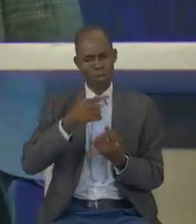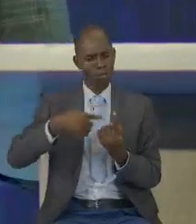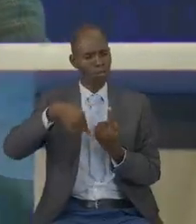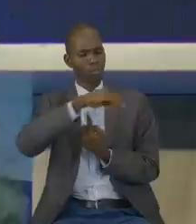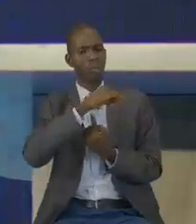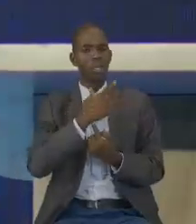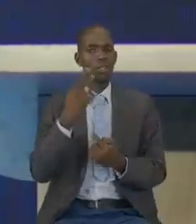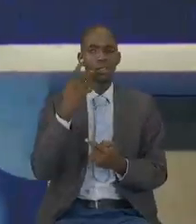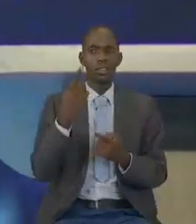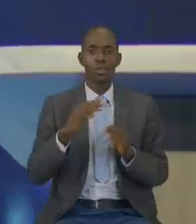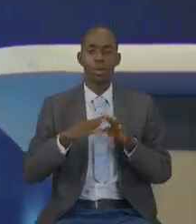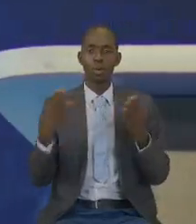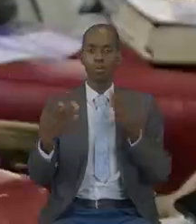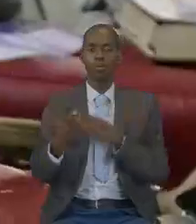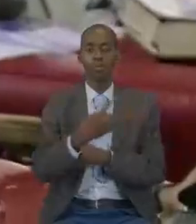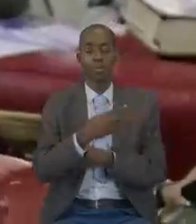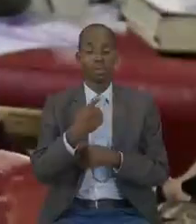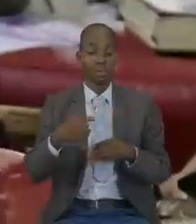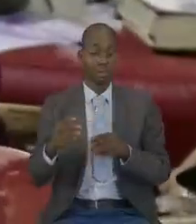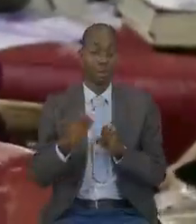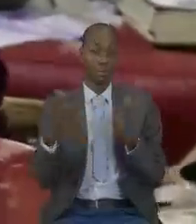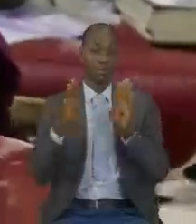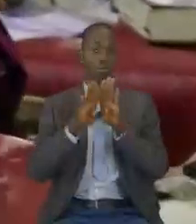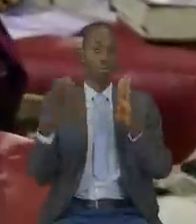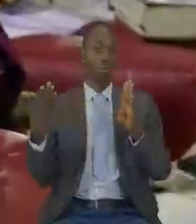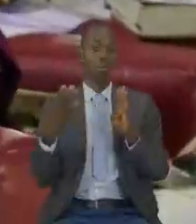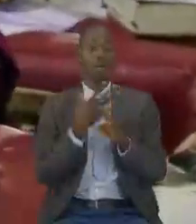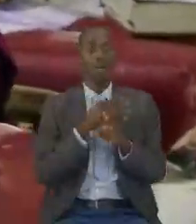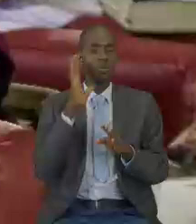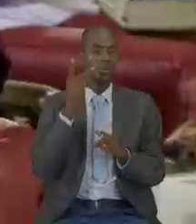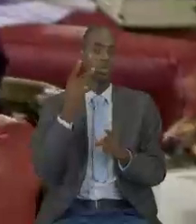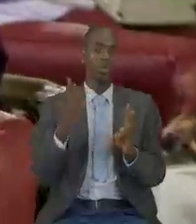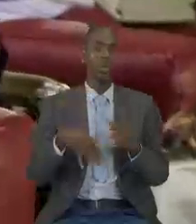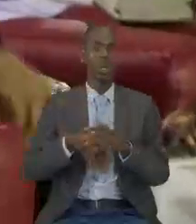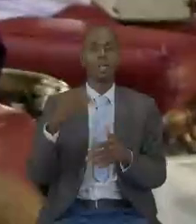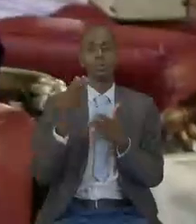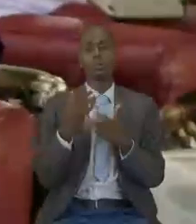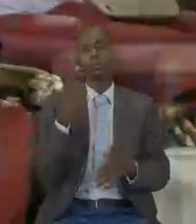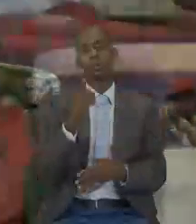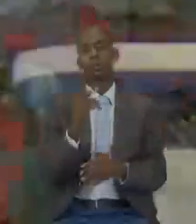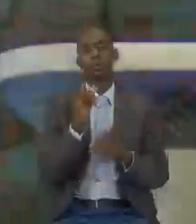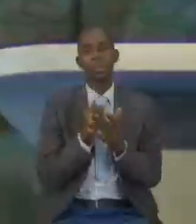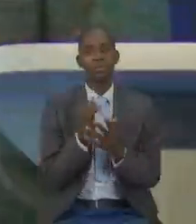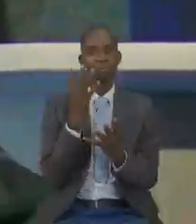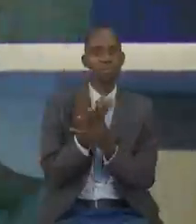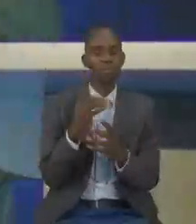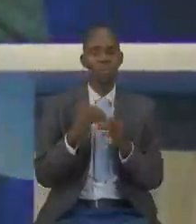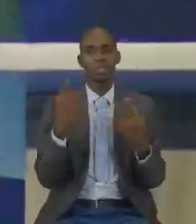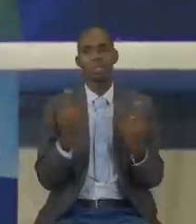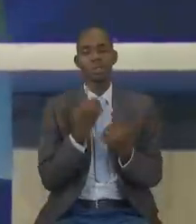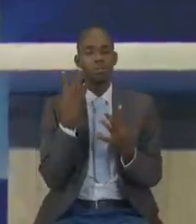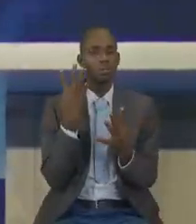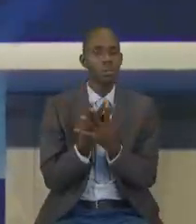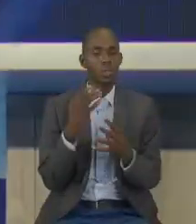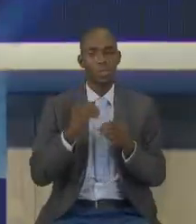door. The way is open before you tonight. That imprisonment in sin, imprisonment in sickness,